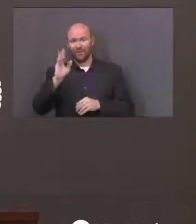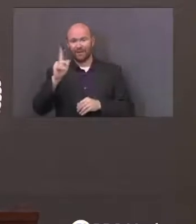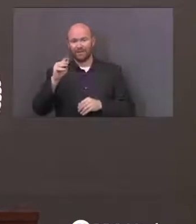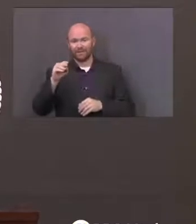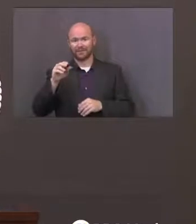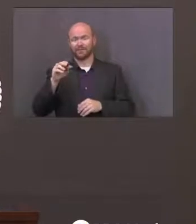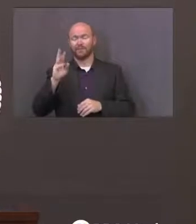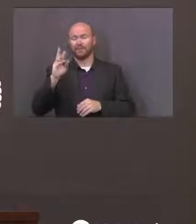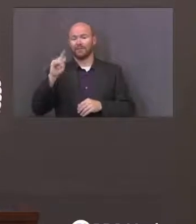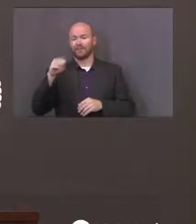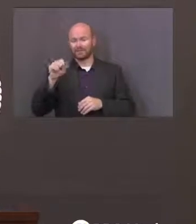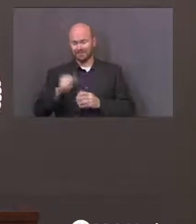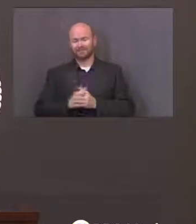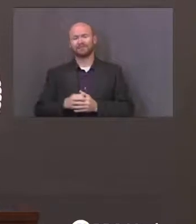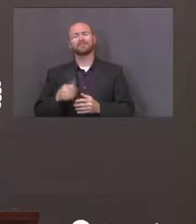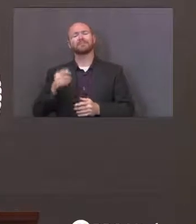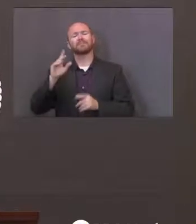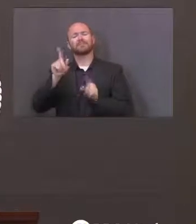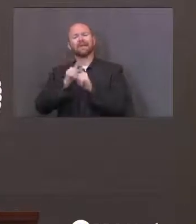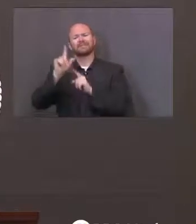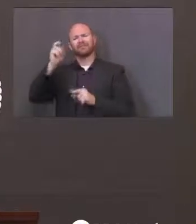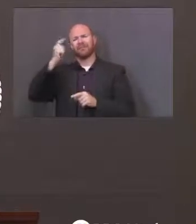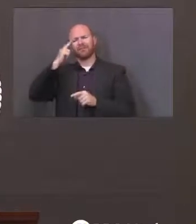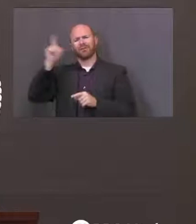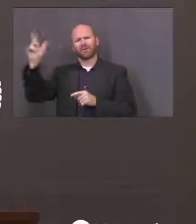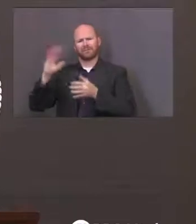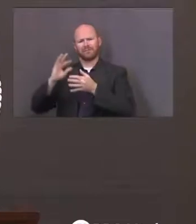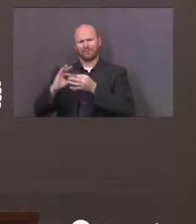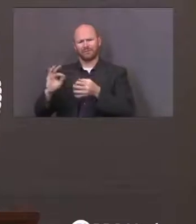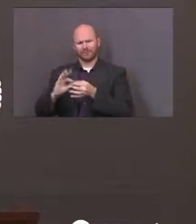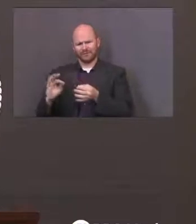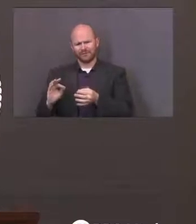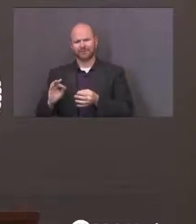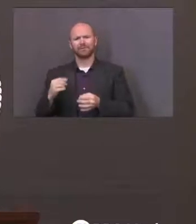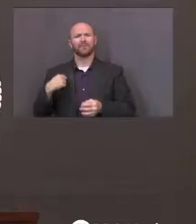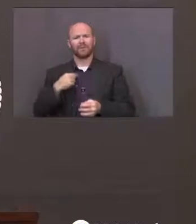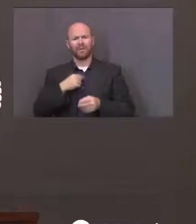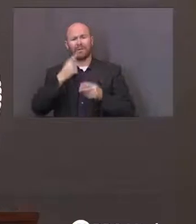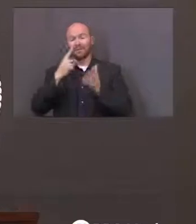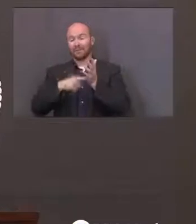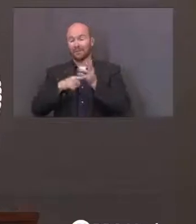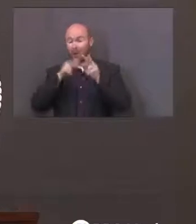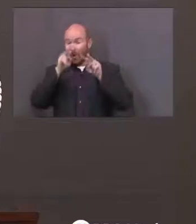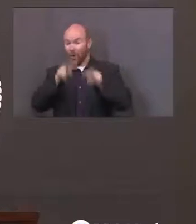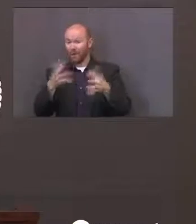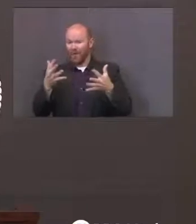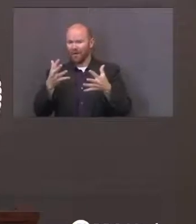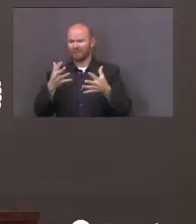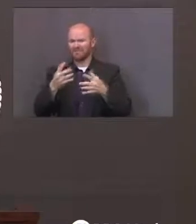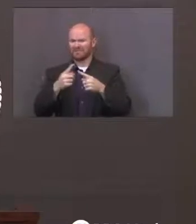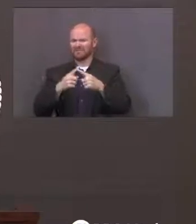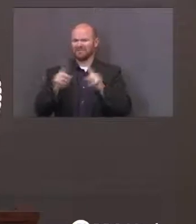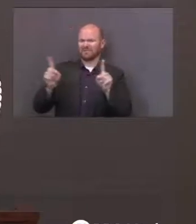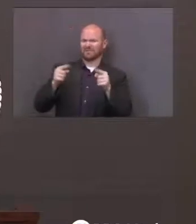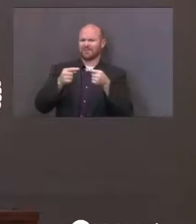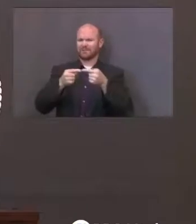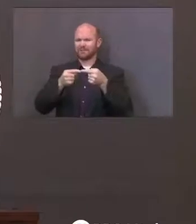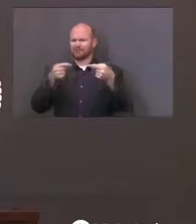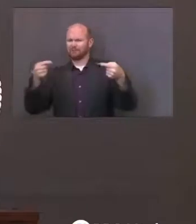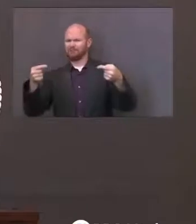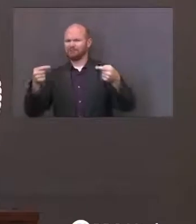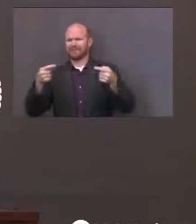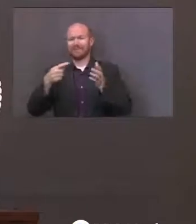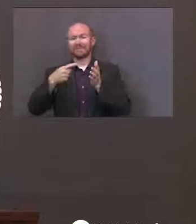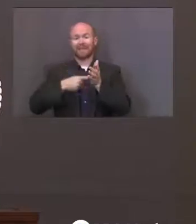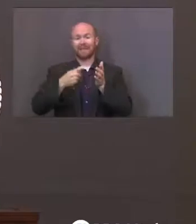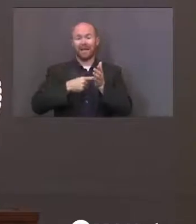Governor mentioned, we love to focus on the divides that sometimes happen. There is a natural tension between the executive